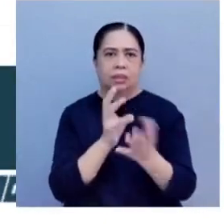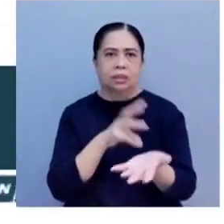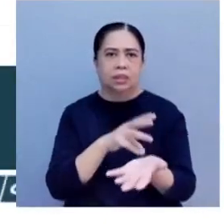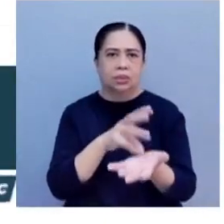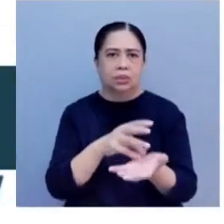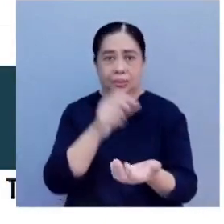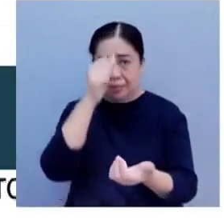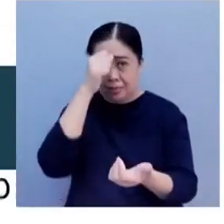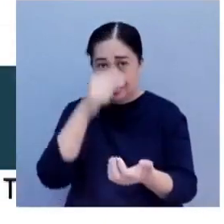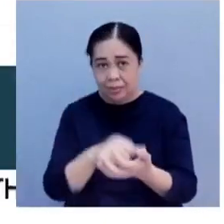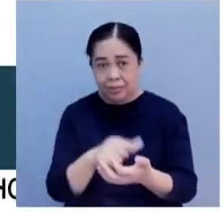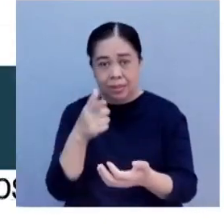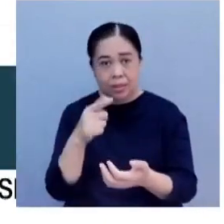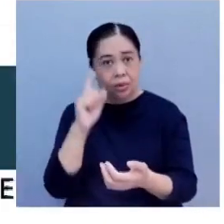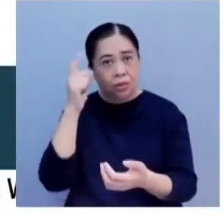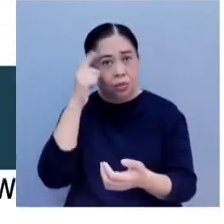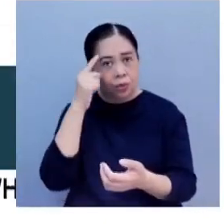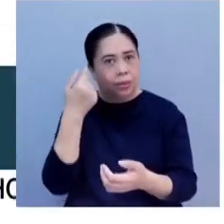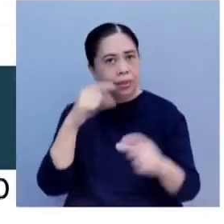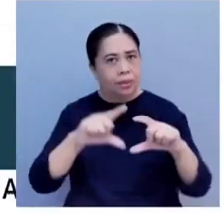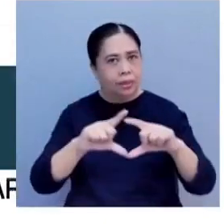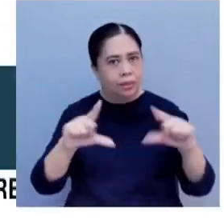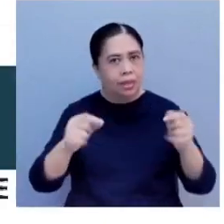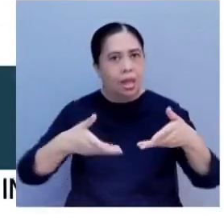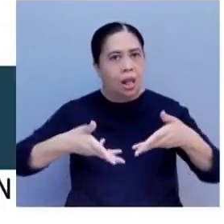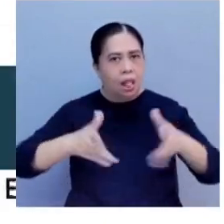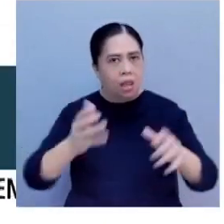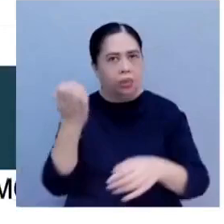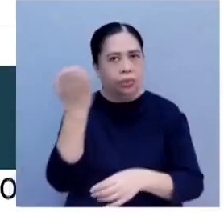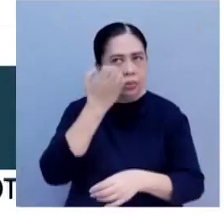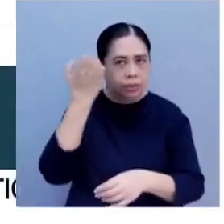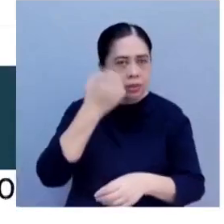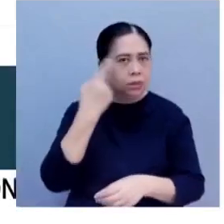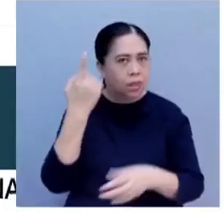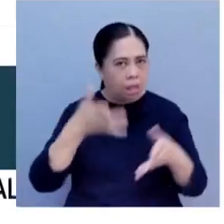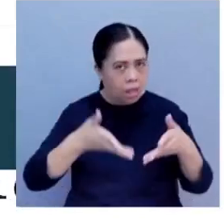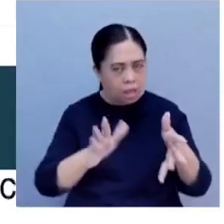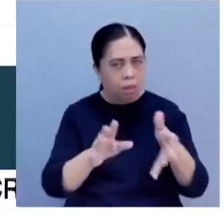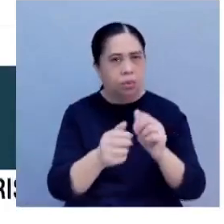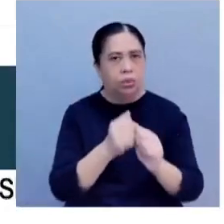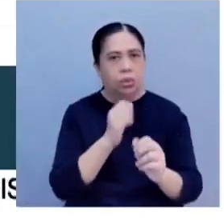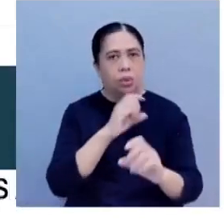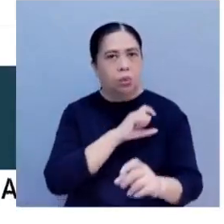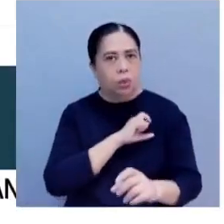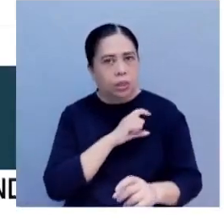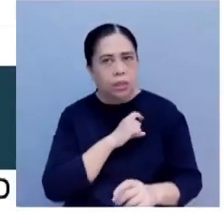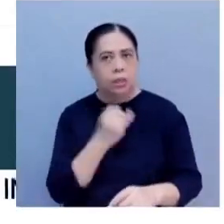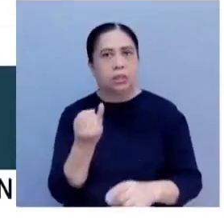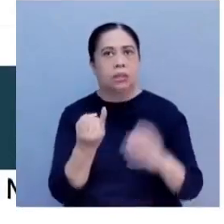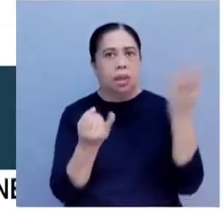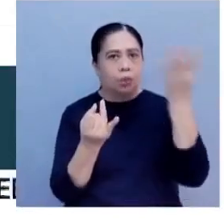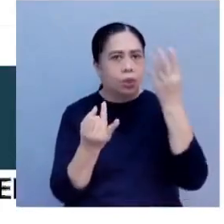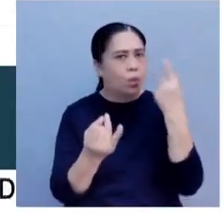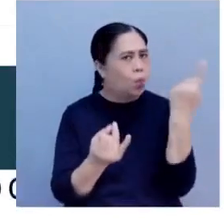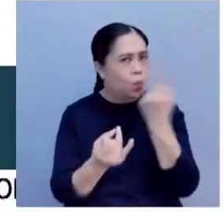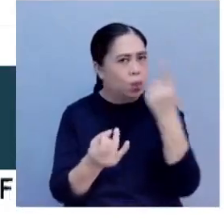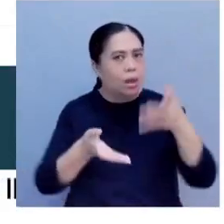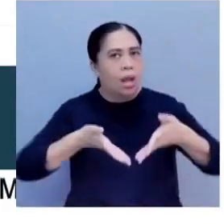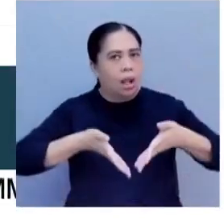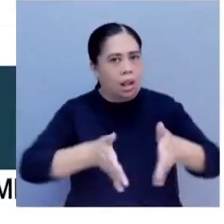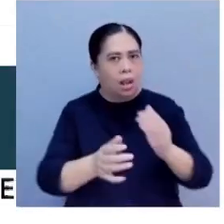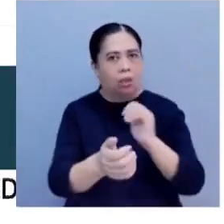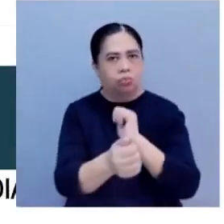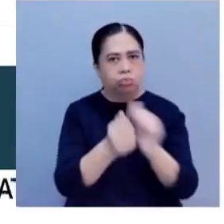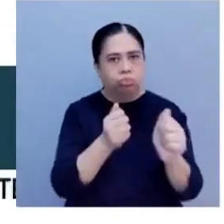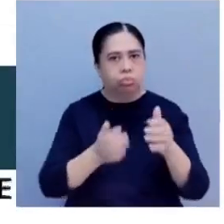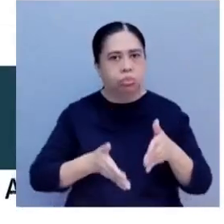only marked government vehicles are allowed, emergency vehicles, police vehicles, ambulances. These are the vehicles allowed in the